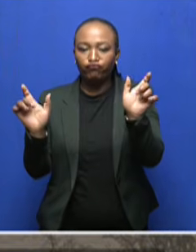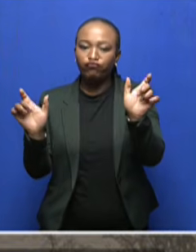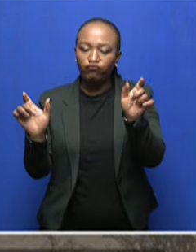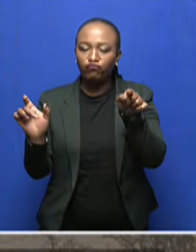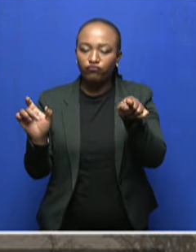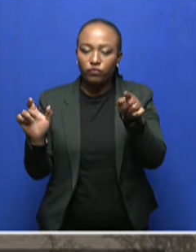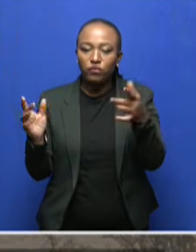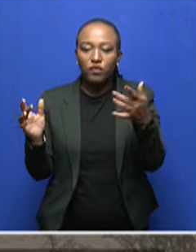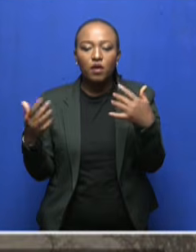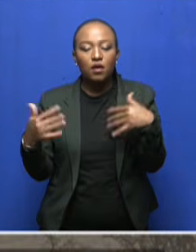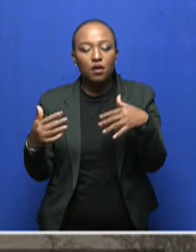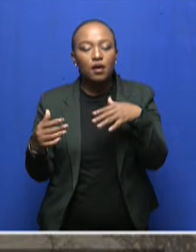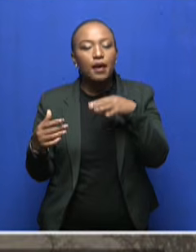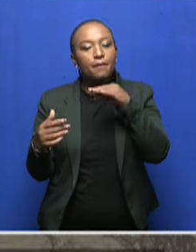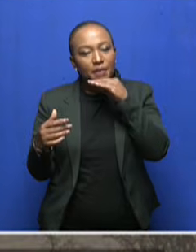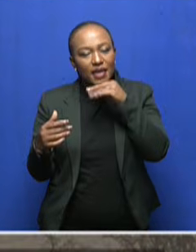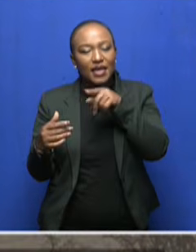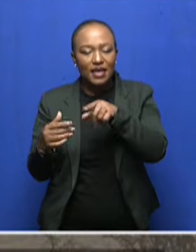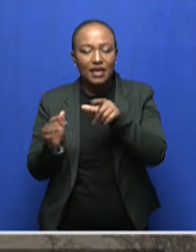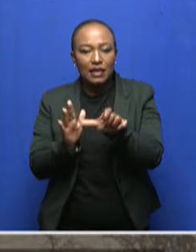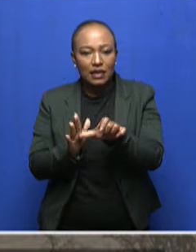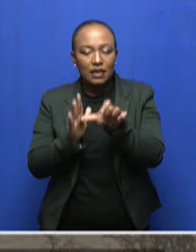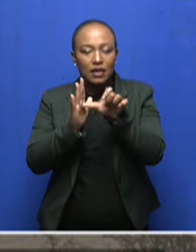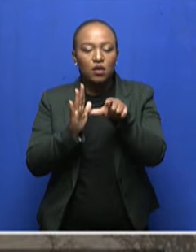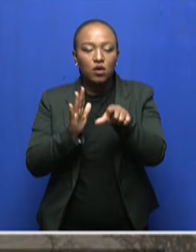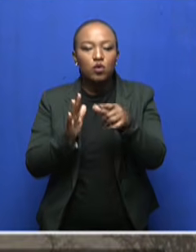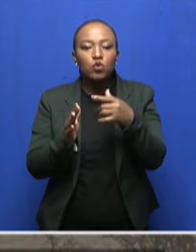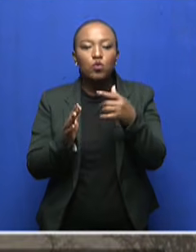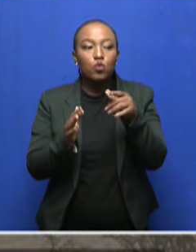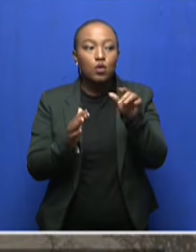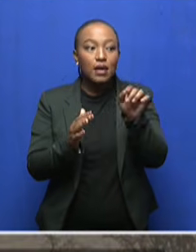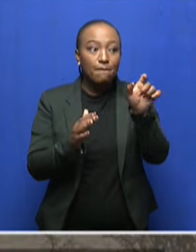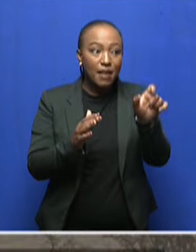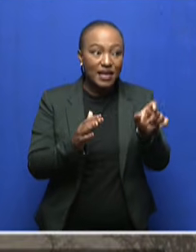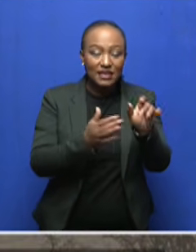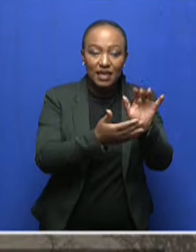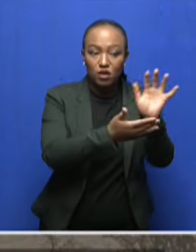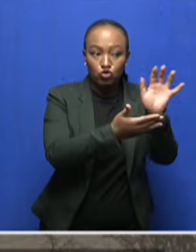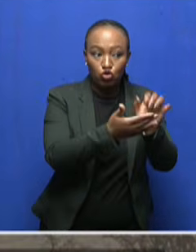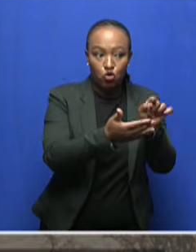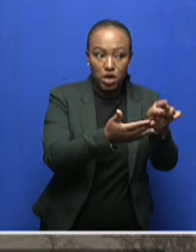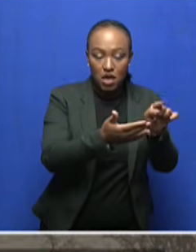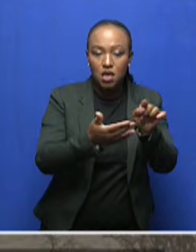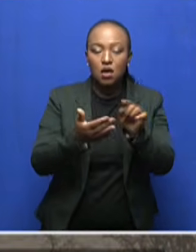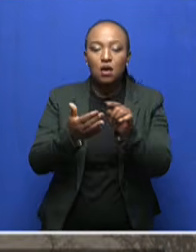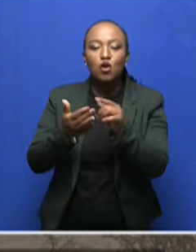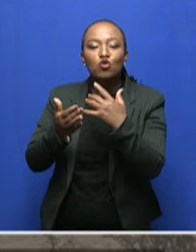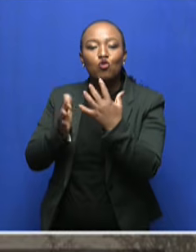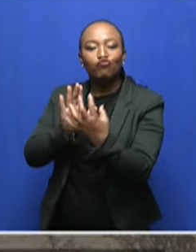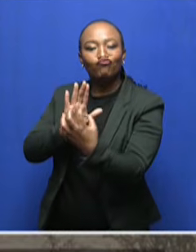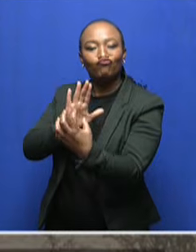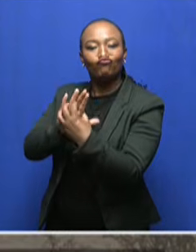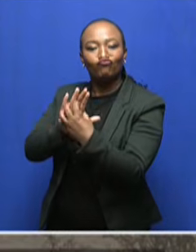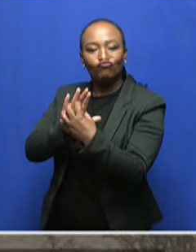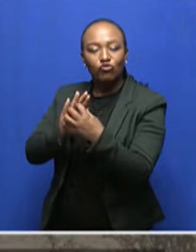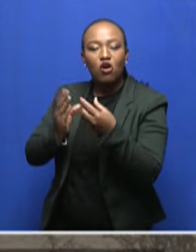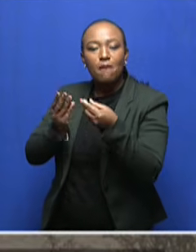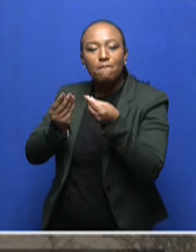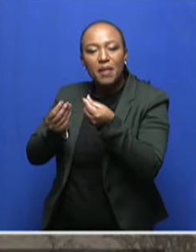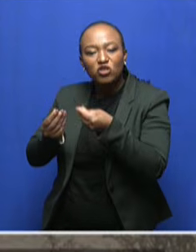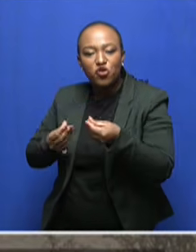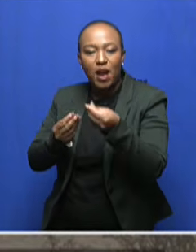actual, I think meaning of it, because you are putting down someone's story on a canvas that just so happens to be satin